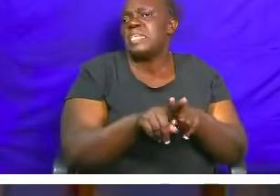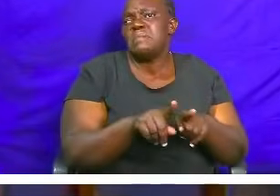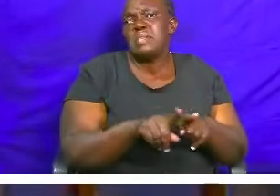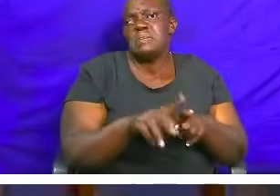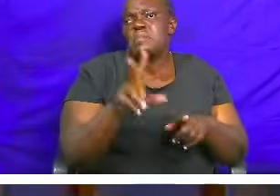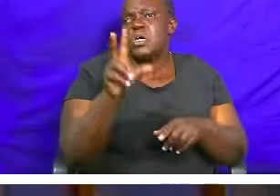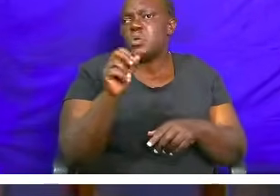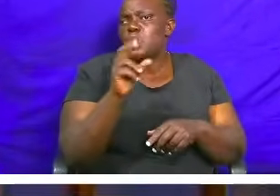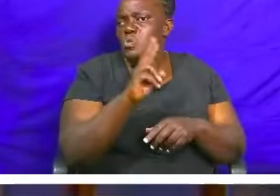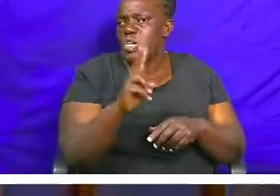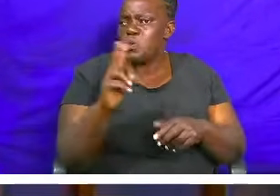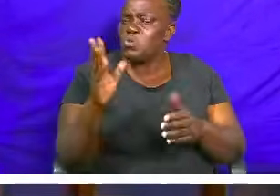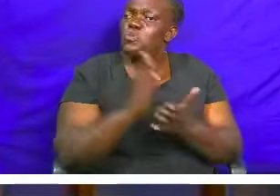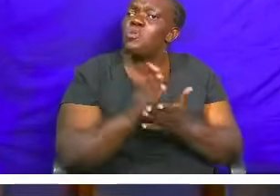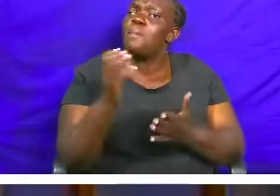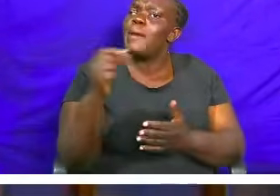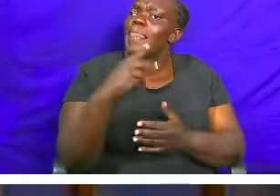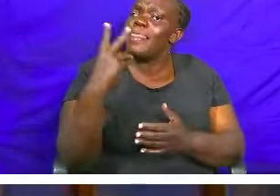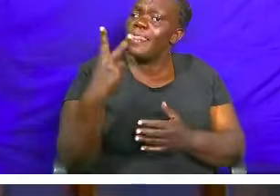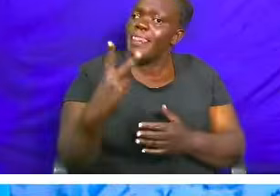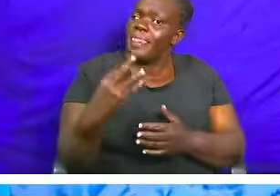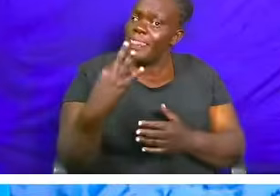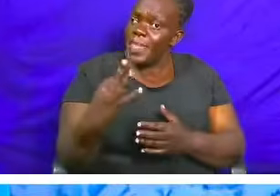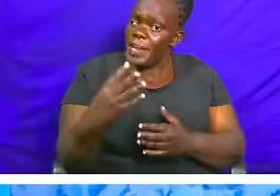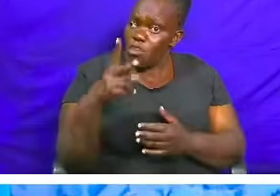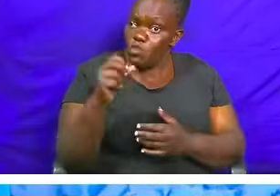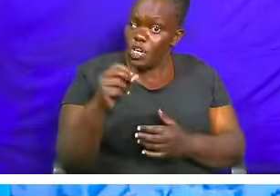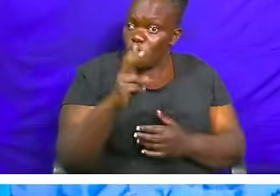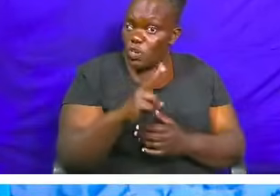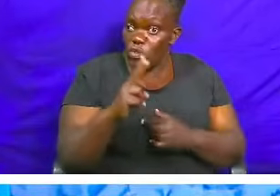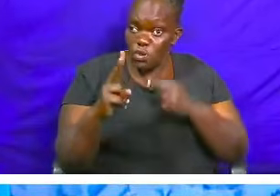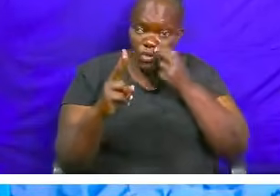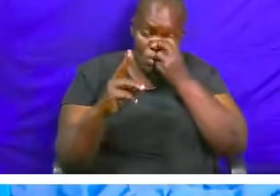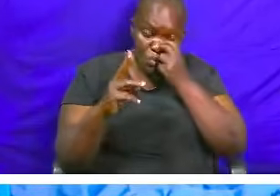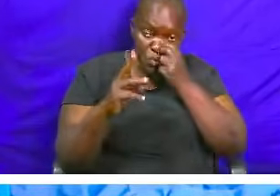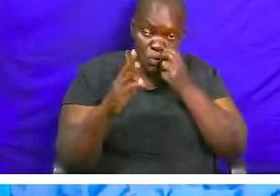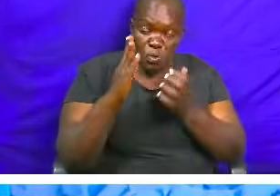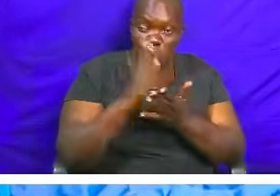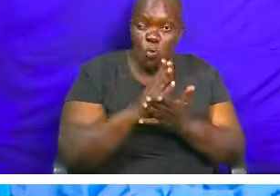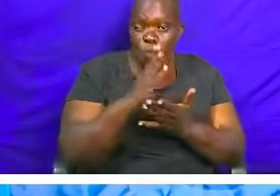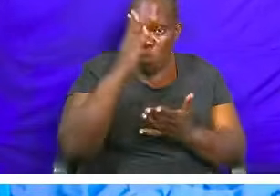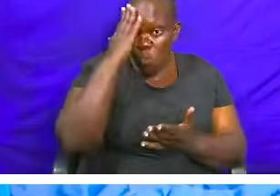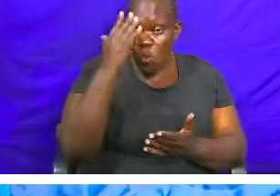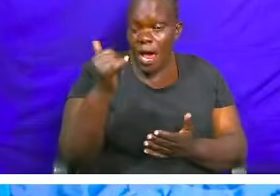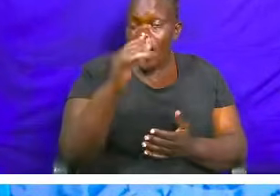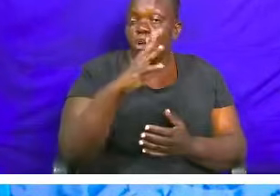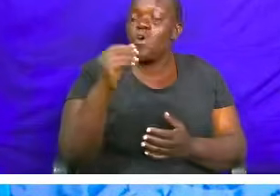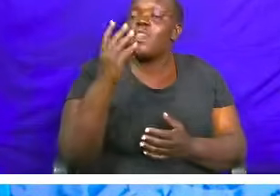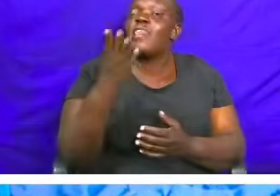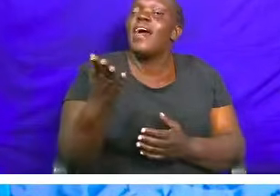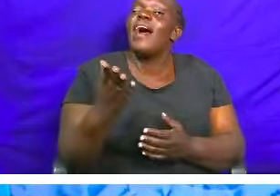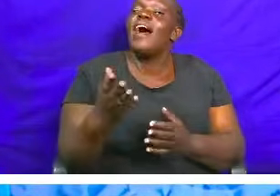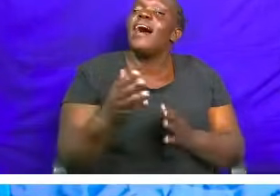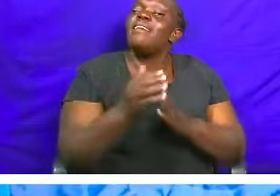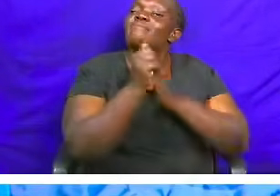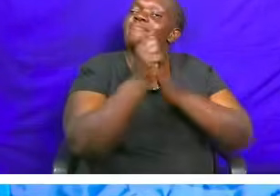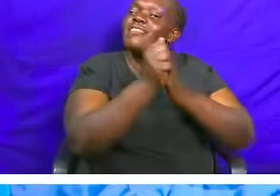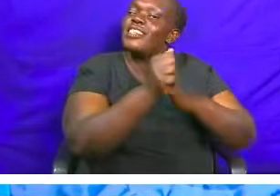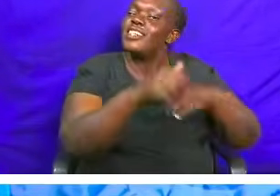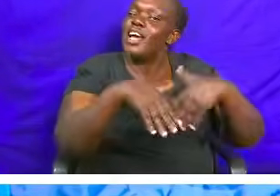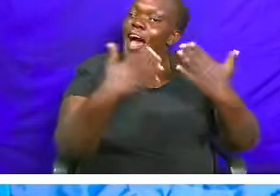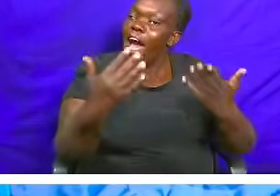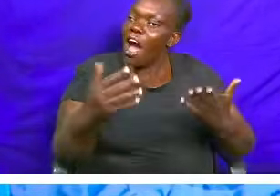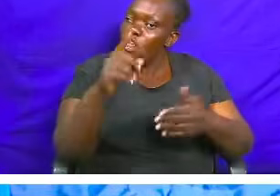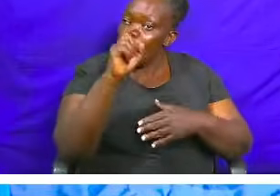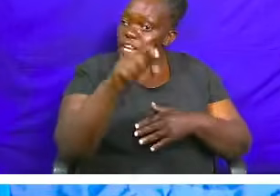around April of 2022. Yes. Yeah. And that is why 14th of April there. Yeah. To be able to take them through how the